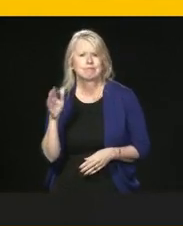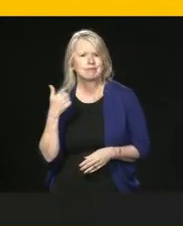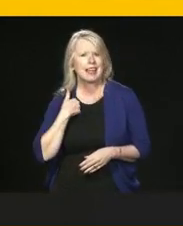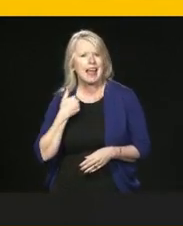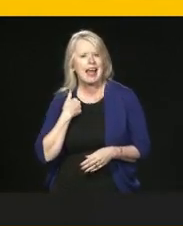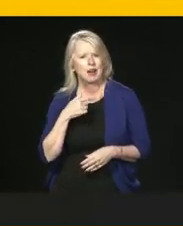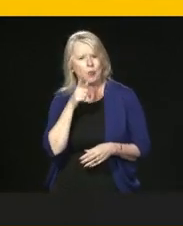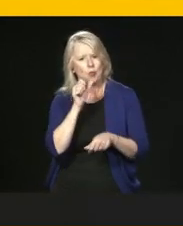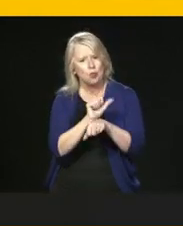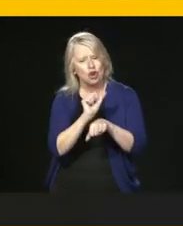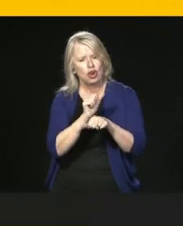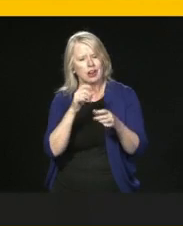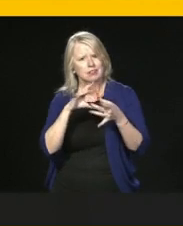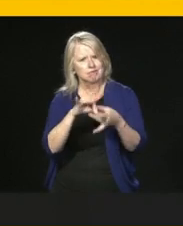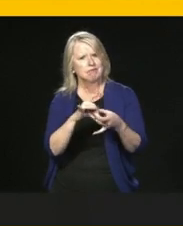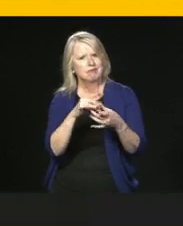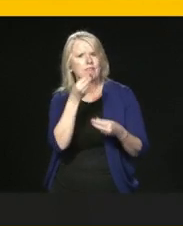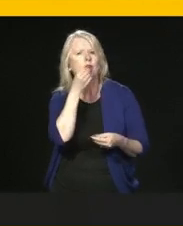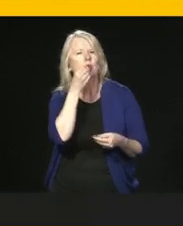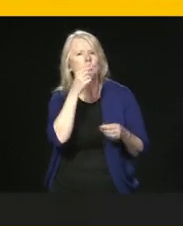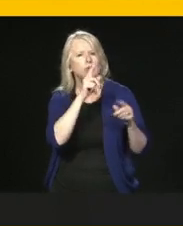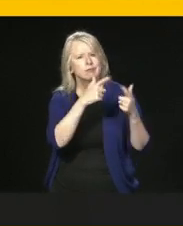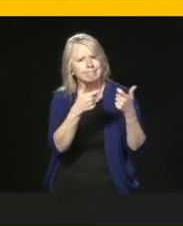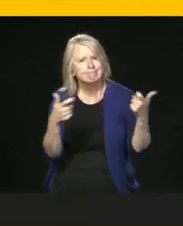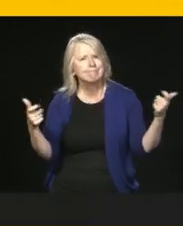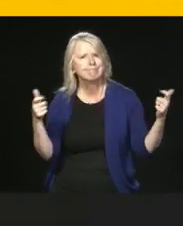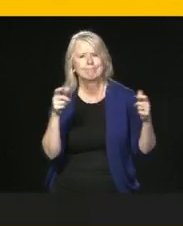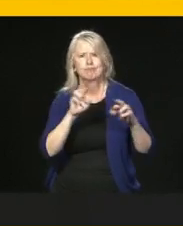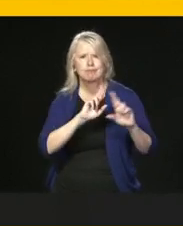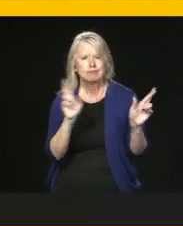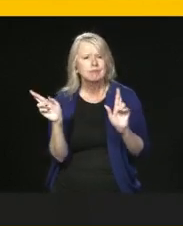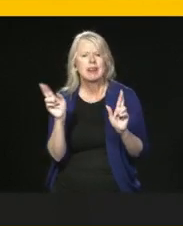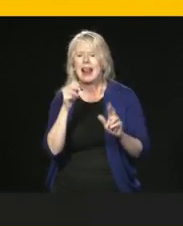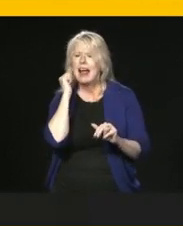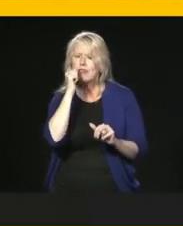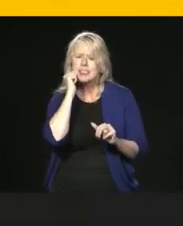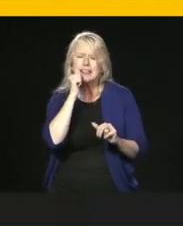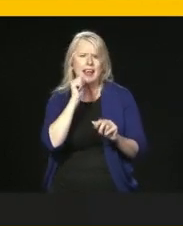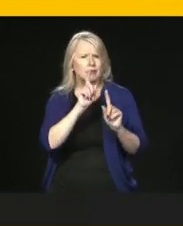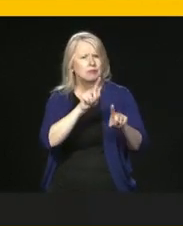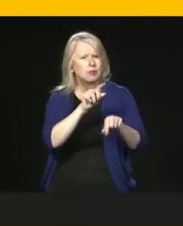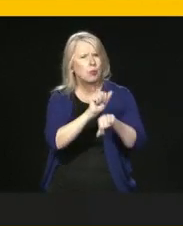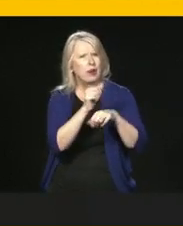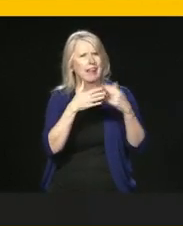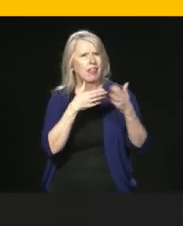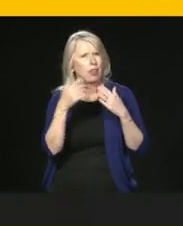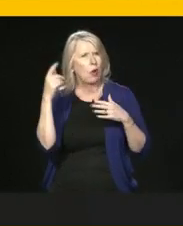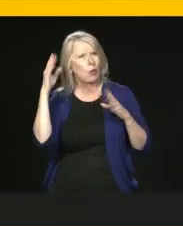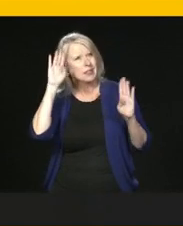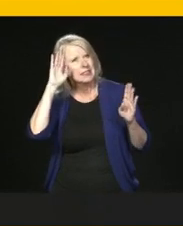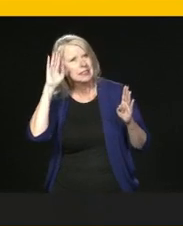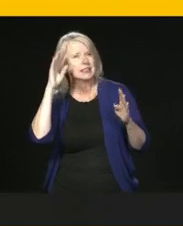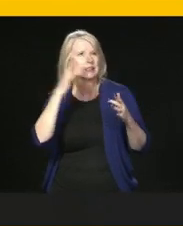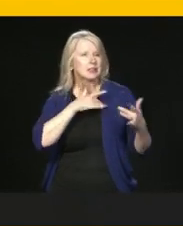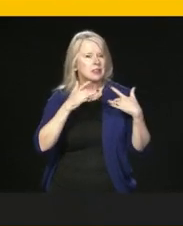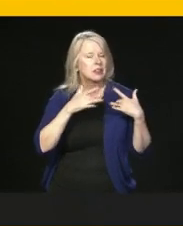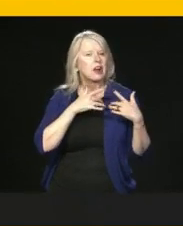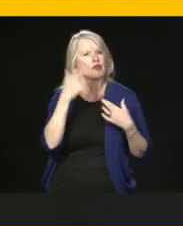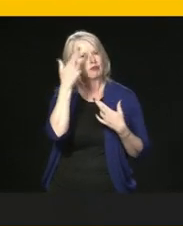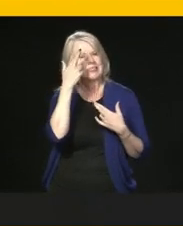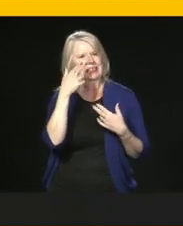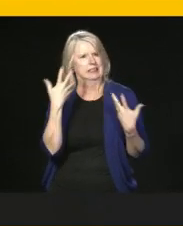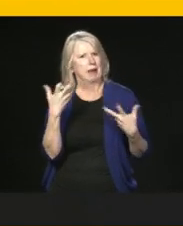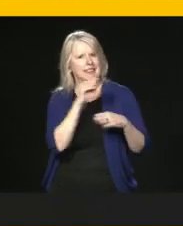who go to work every single day despite their worries in order to feed us all. More than ever, we realize